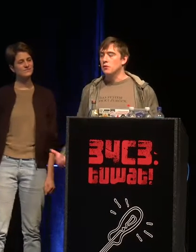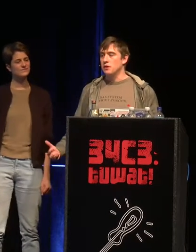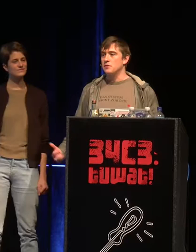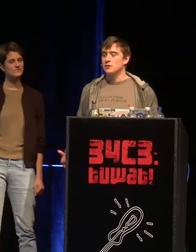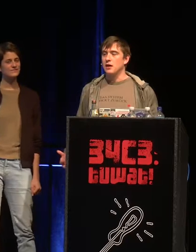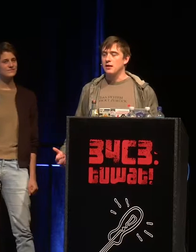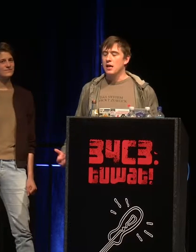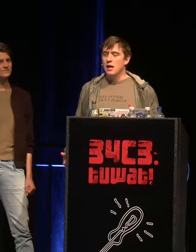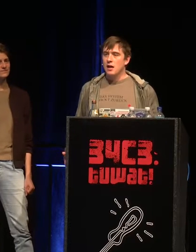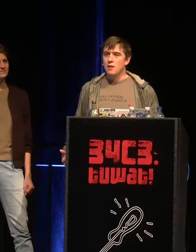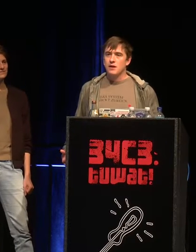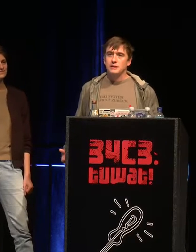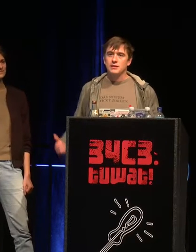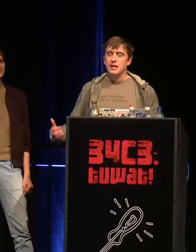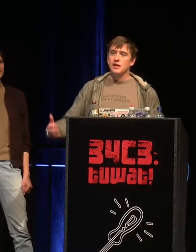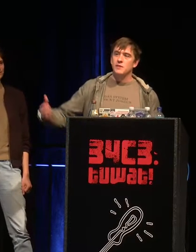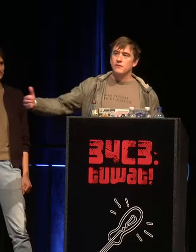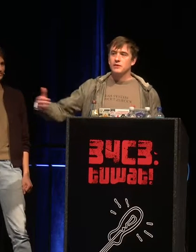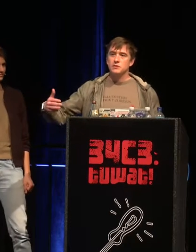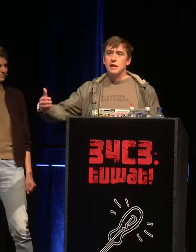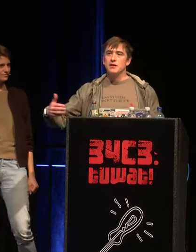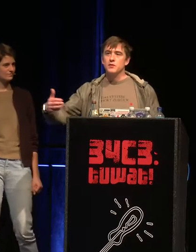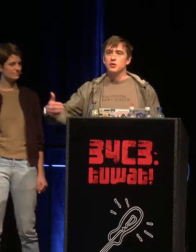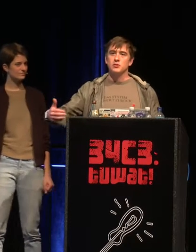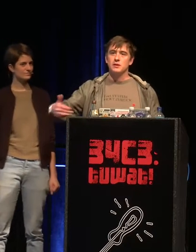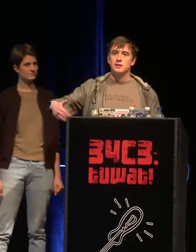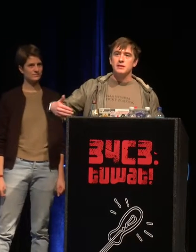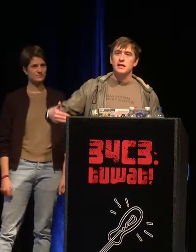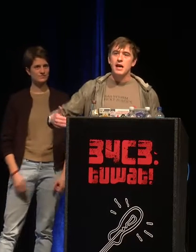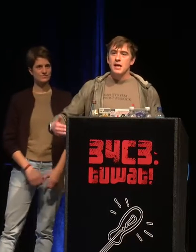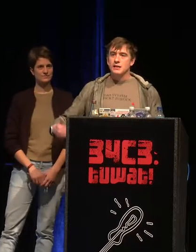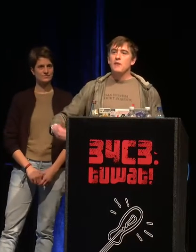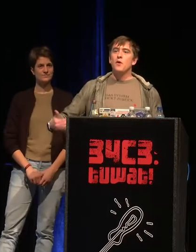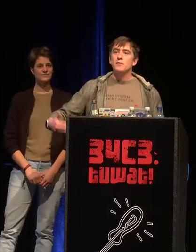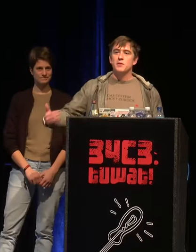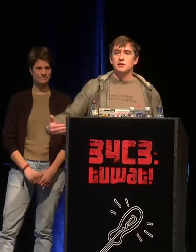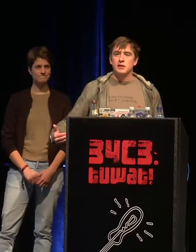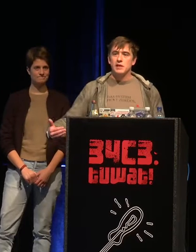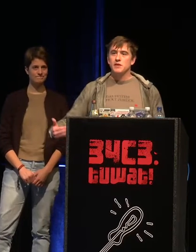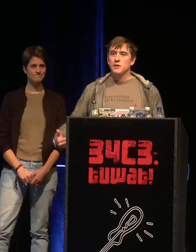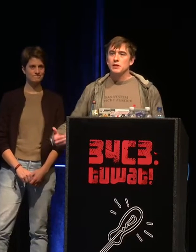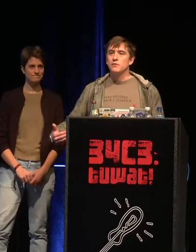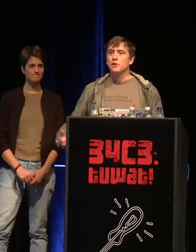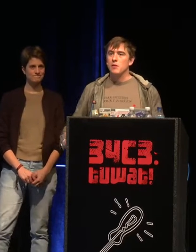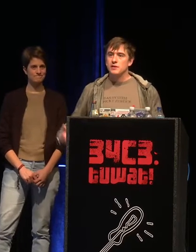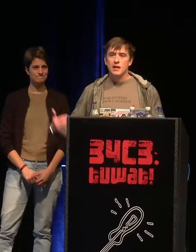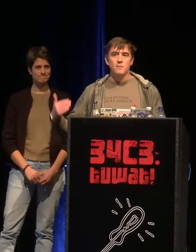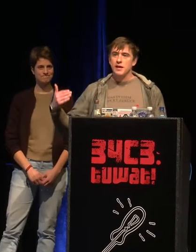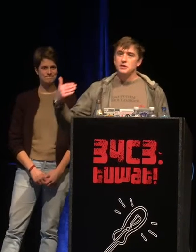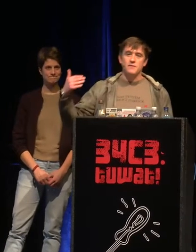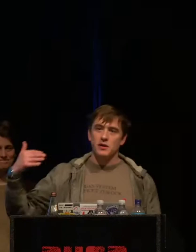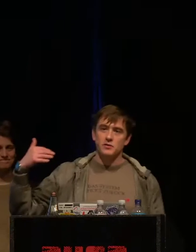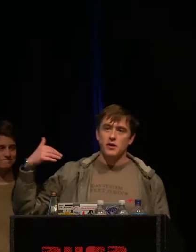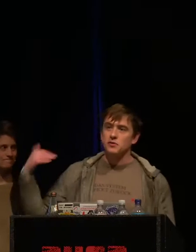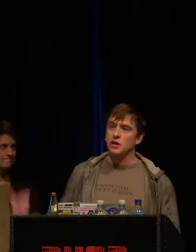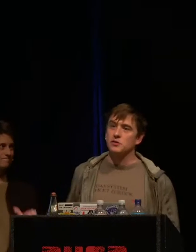us was that es ist ja klar, dass that this topic needed to be discussed. Dinger, wo öfter über solche Themen debattiert wurde, aber es gab